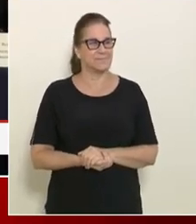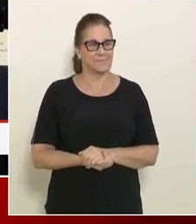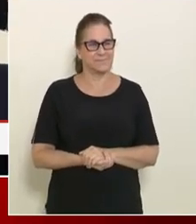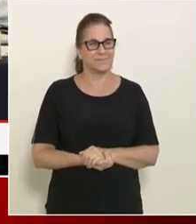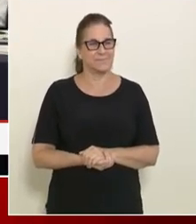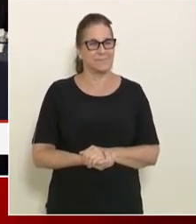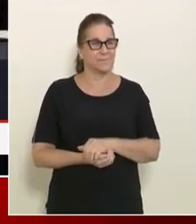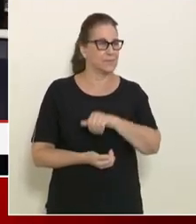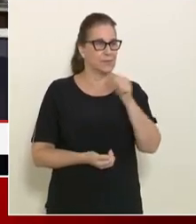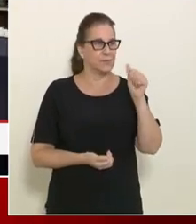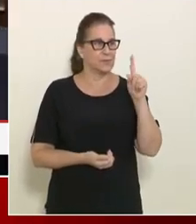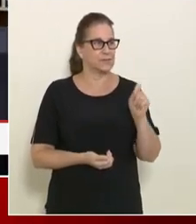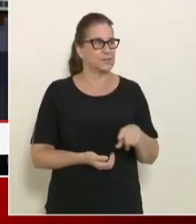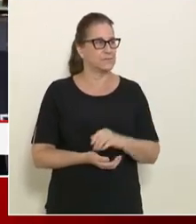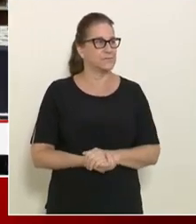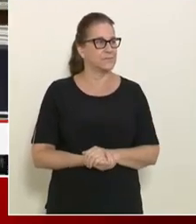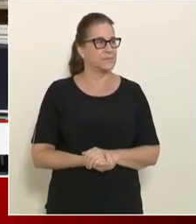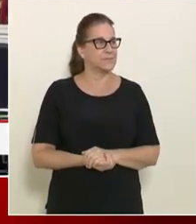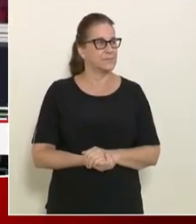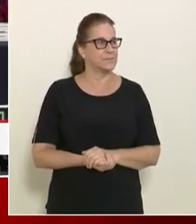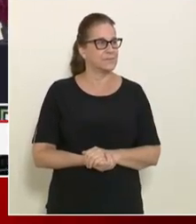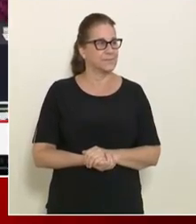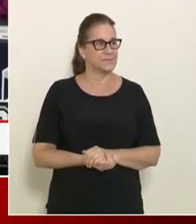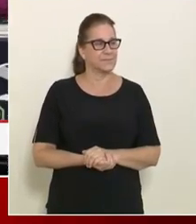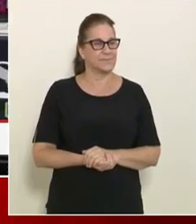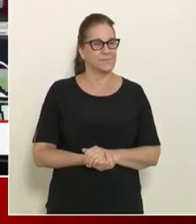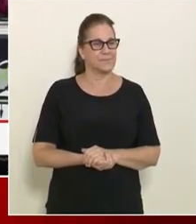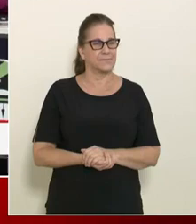questions? Yes, sir.